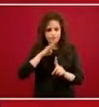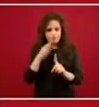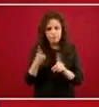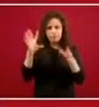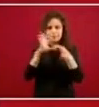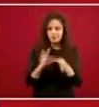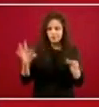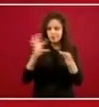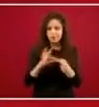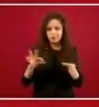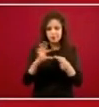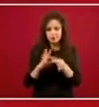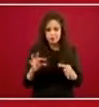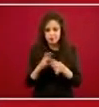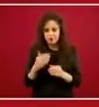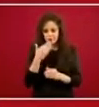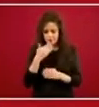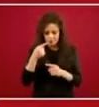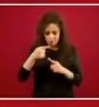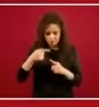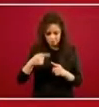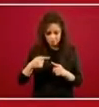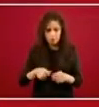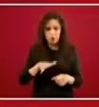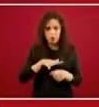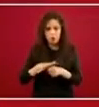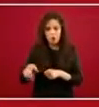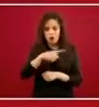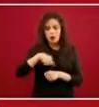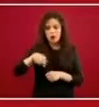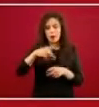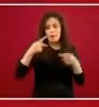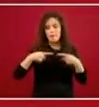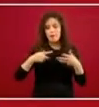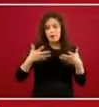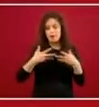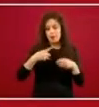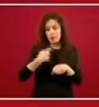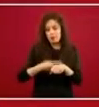very specific instances like comorbidity rates, for example,